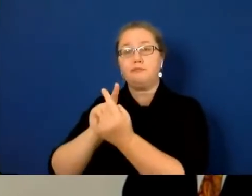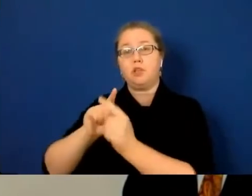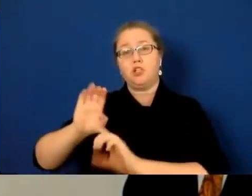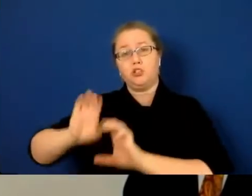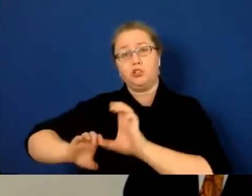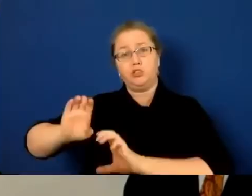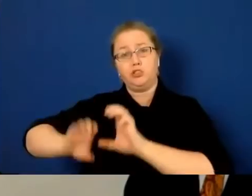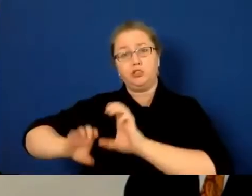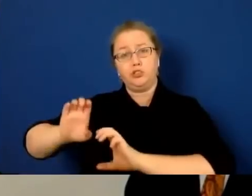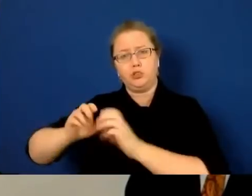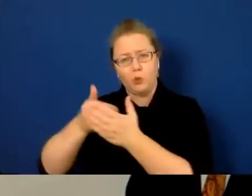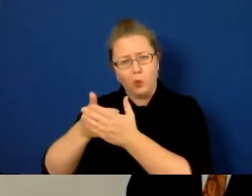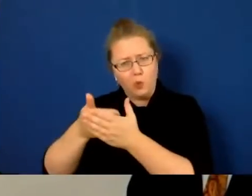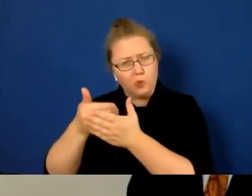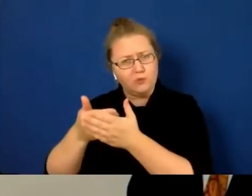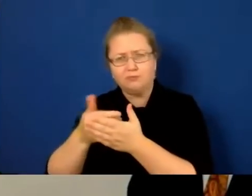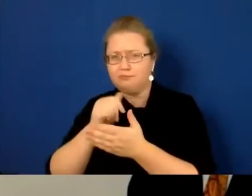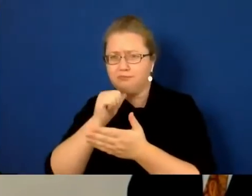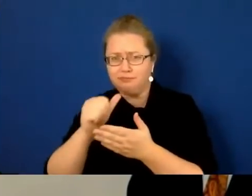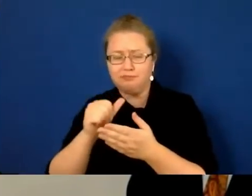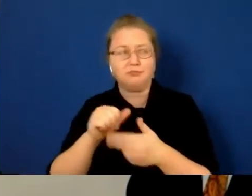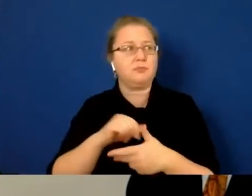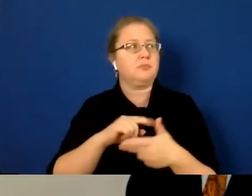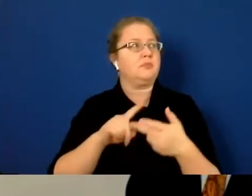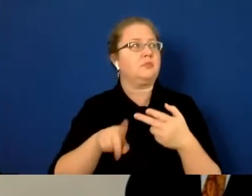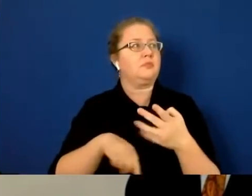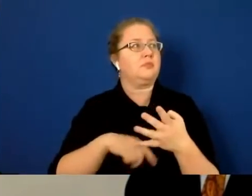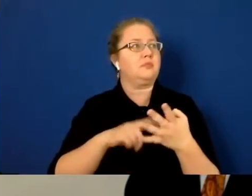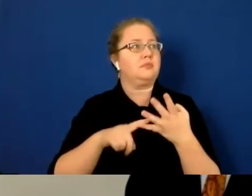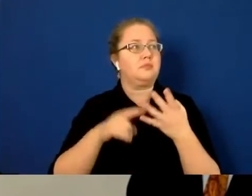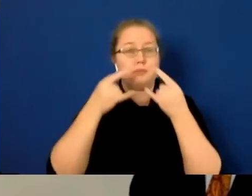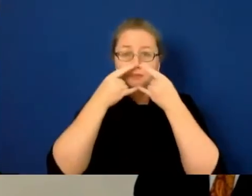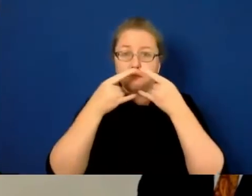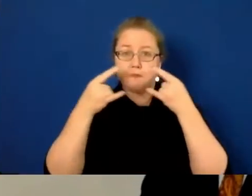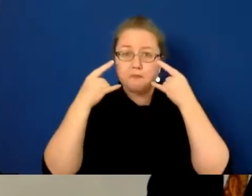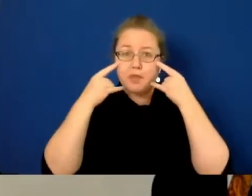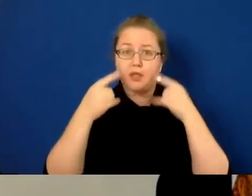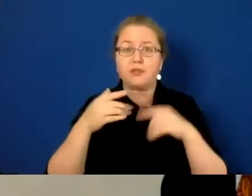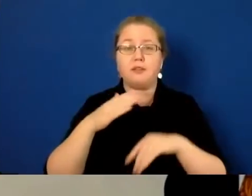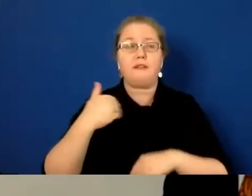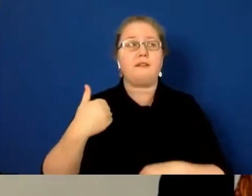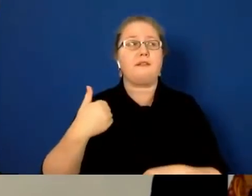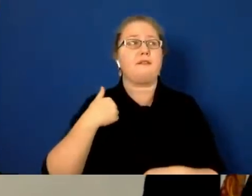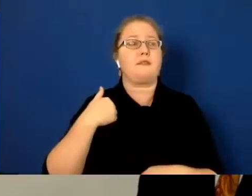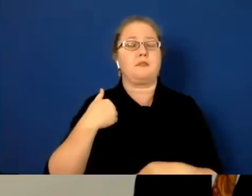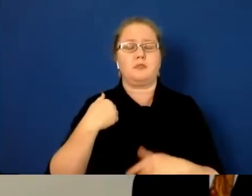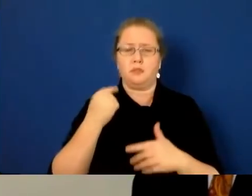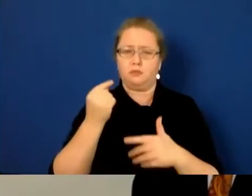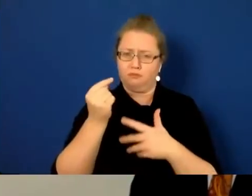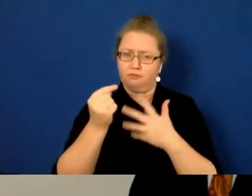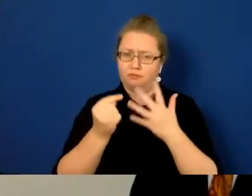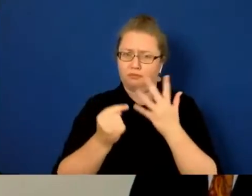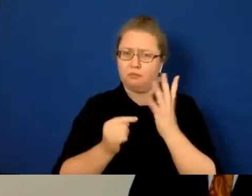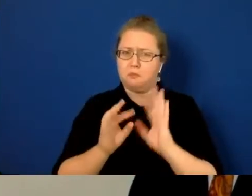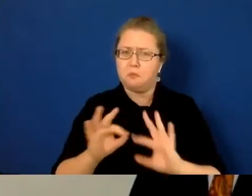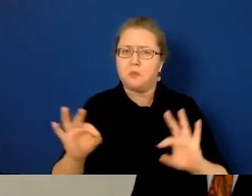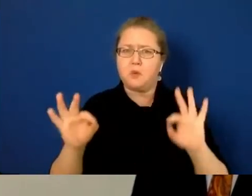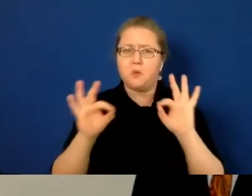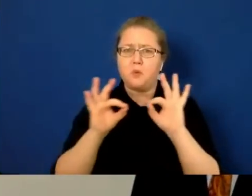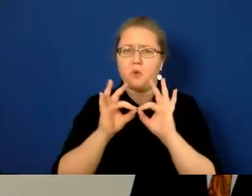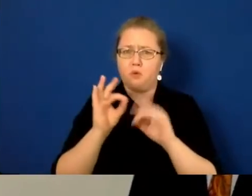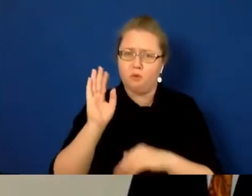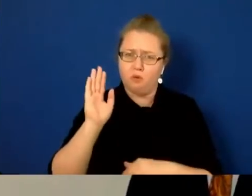areas of this province, and that extra layer of protection in addition to the other things that we're doing,